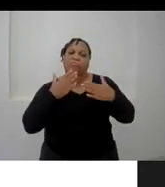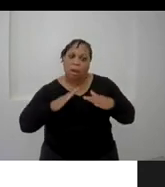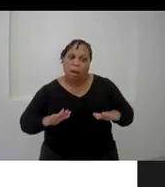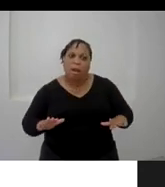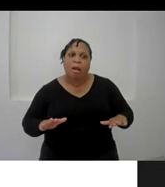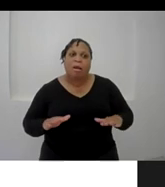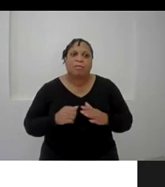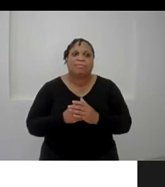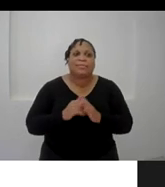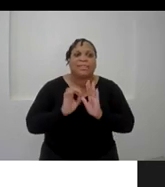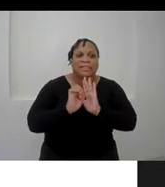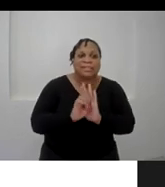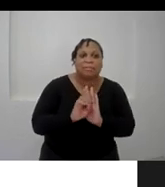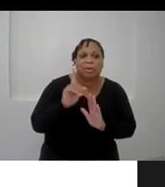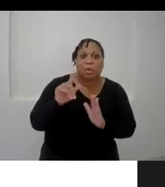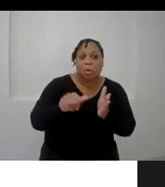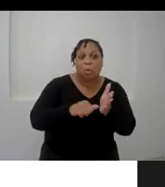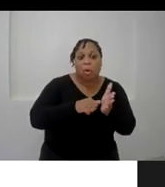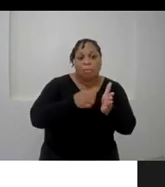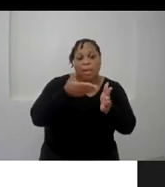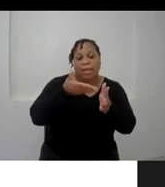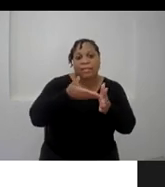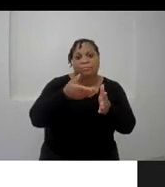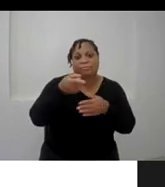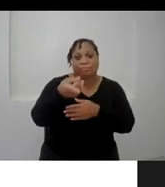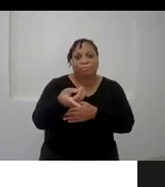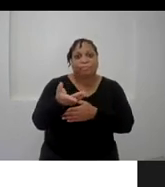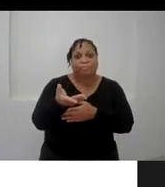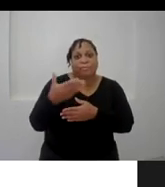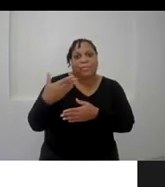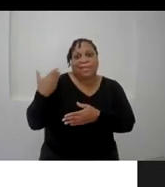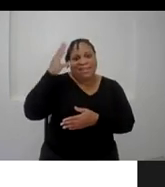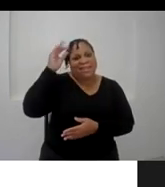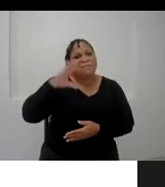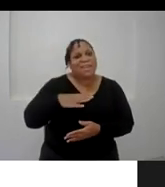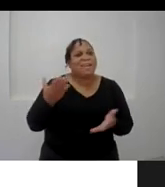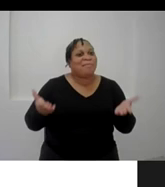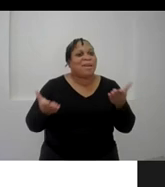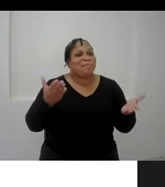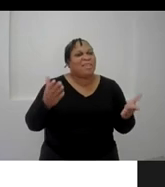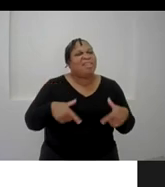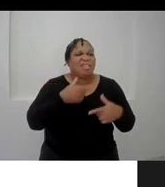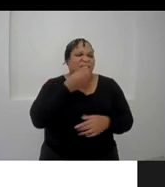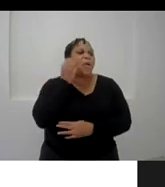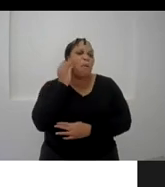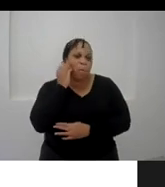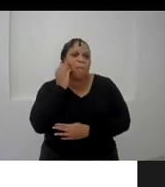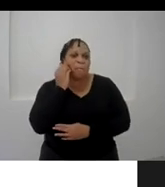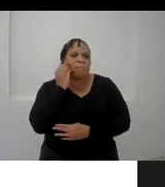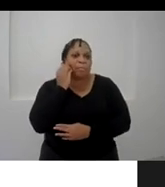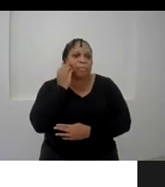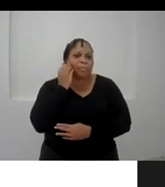Here's an example of a one-page profile with an old man here, perhaps living at home,